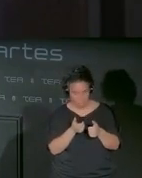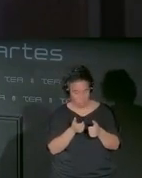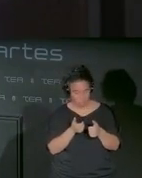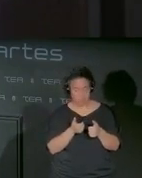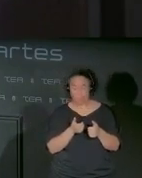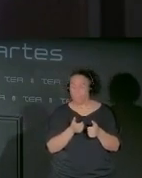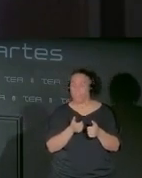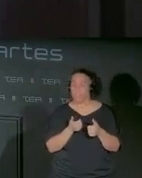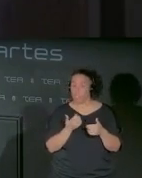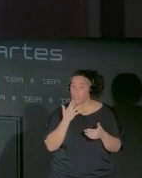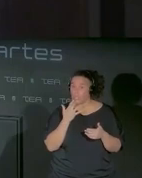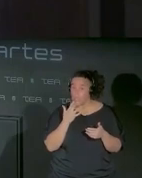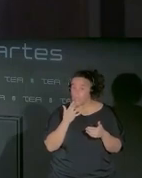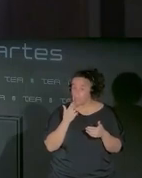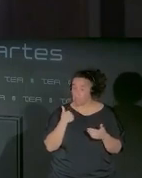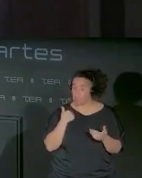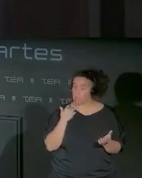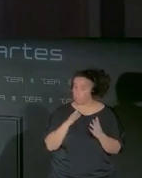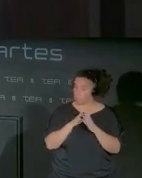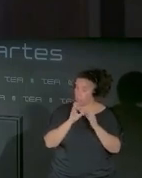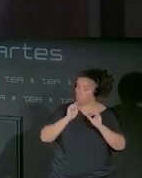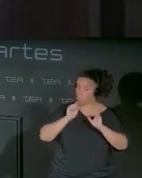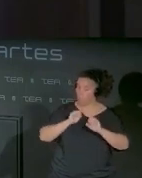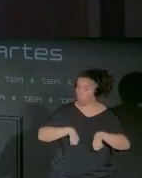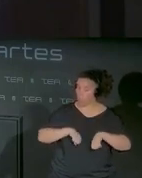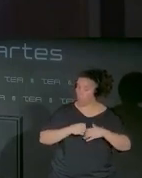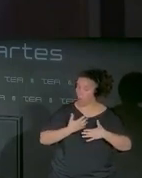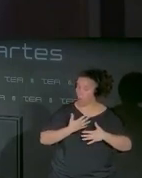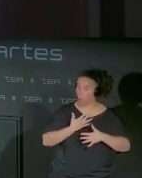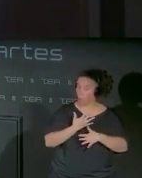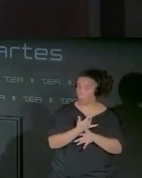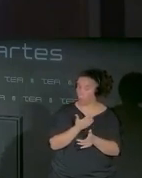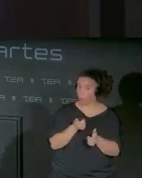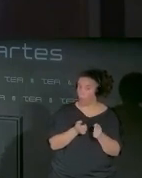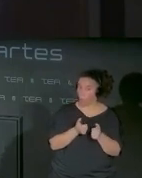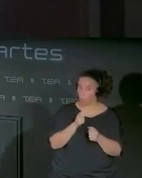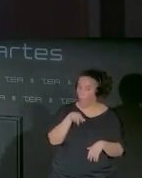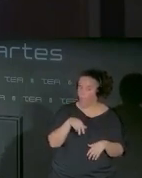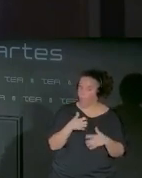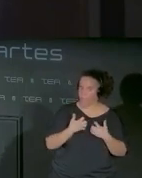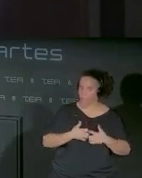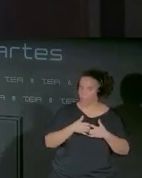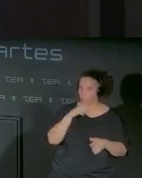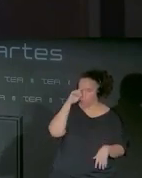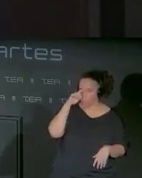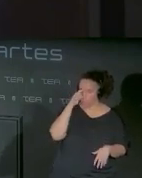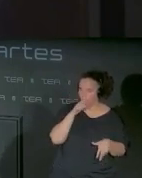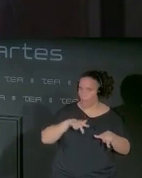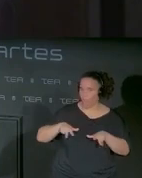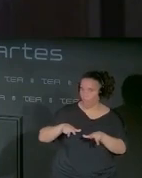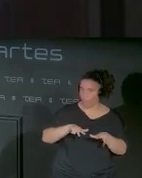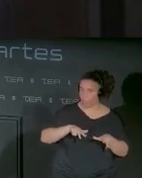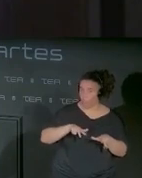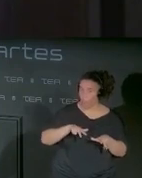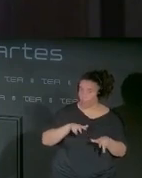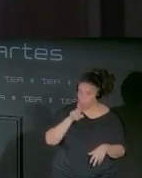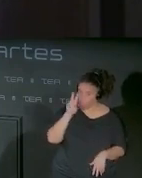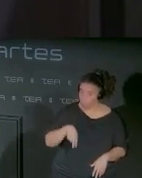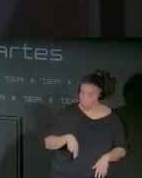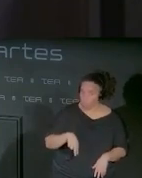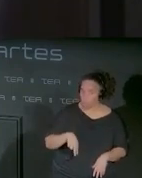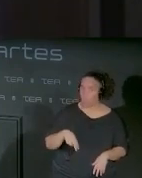it's audiovisual industry, we have to level up with that, no? And we have to change also in a European way. No?